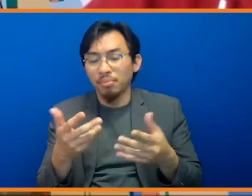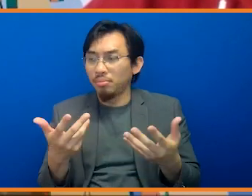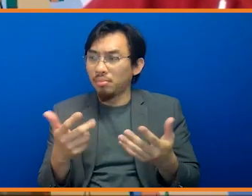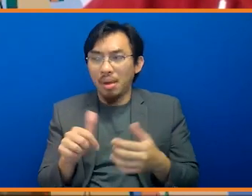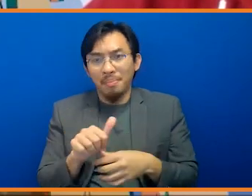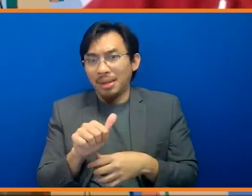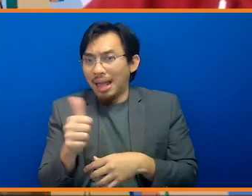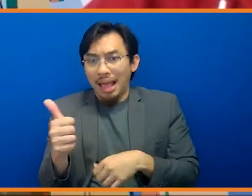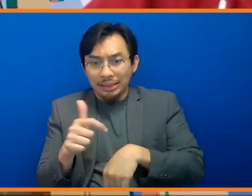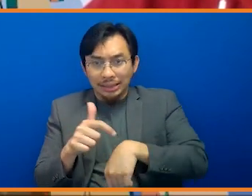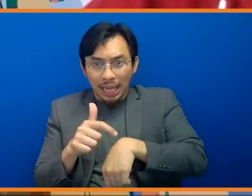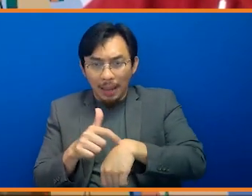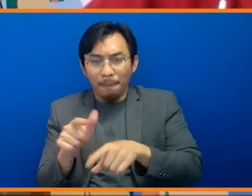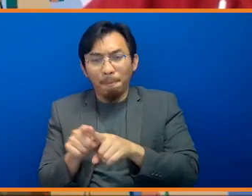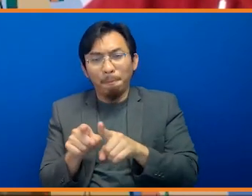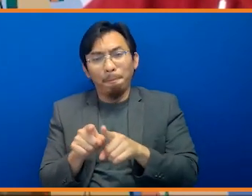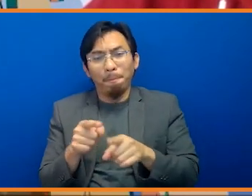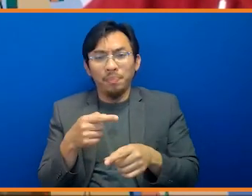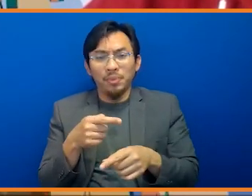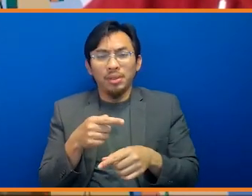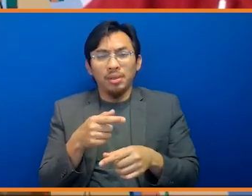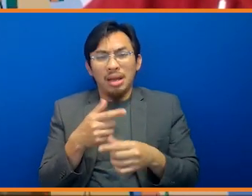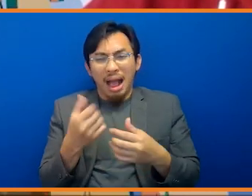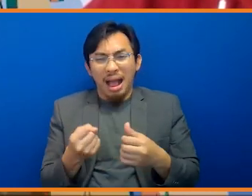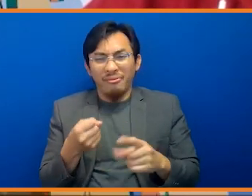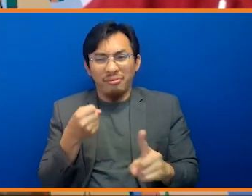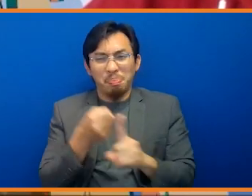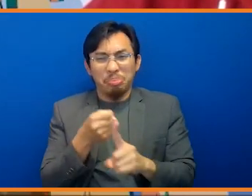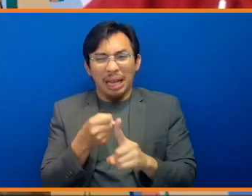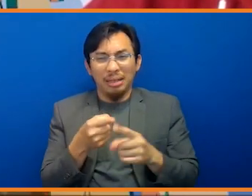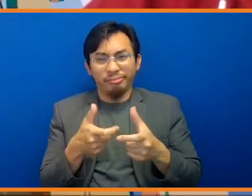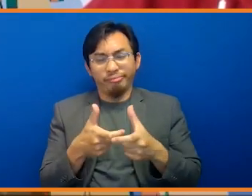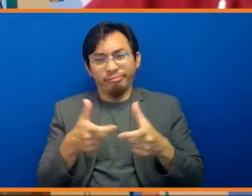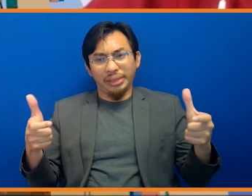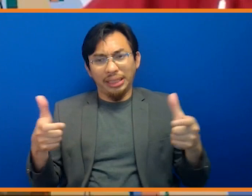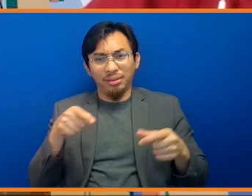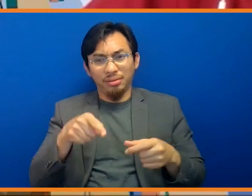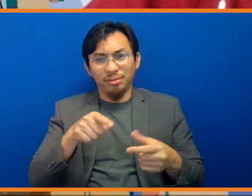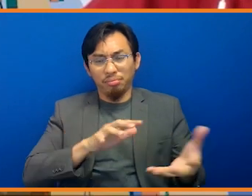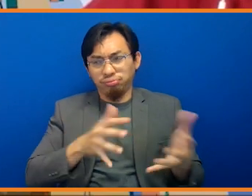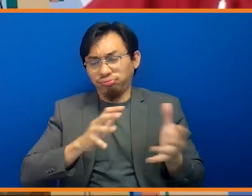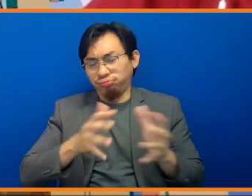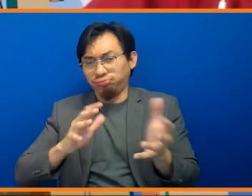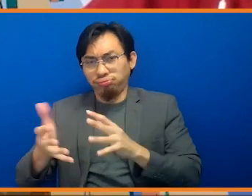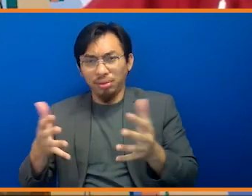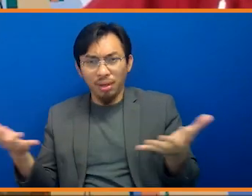movement. Likewise, these kinds of huge earthquake going to be the cause to some severe